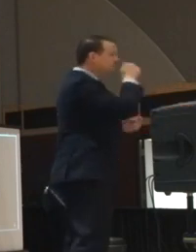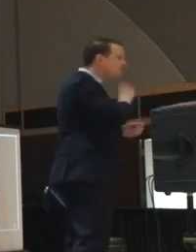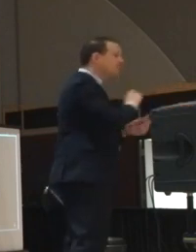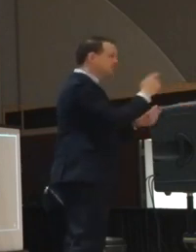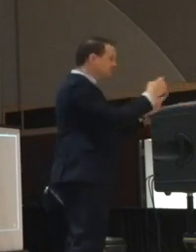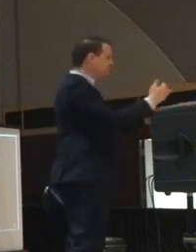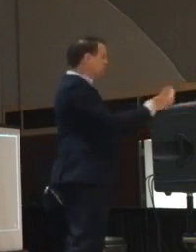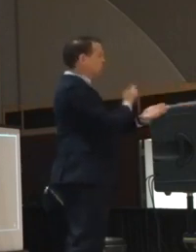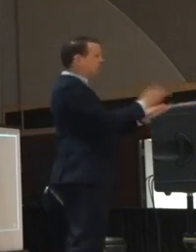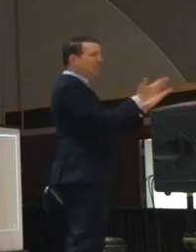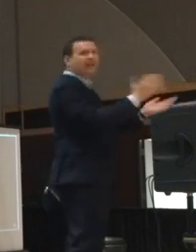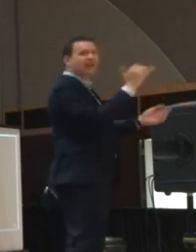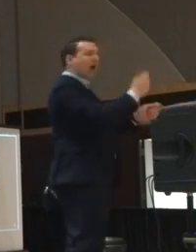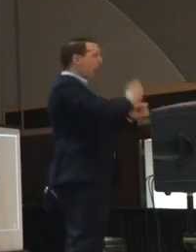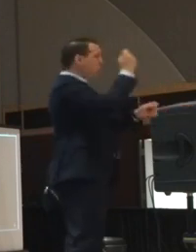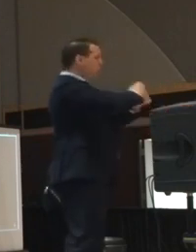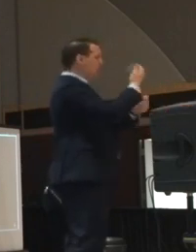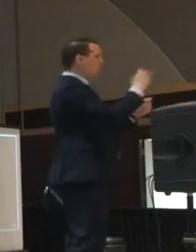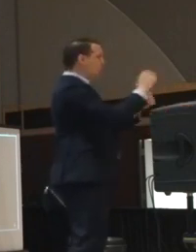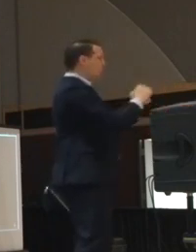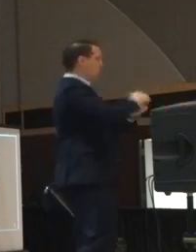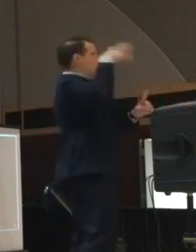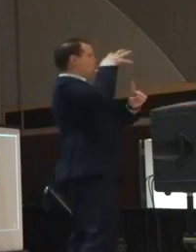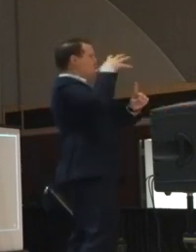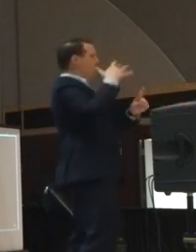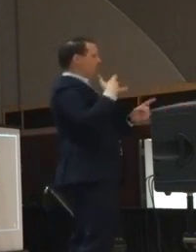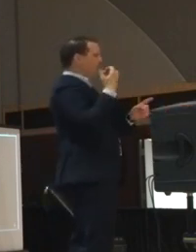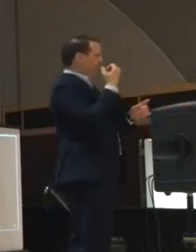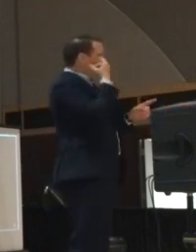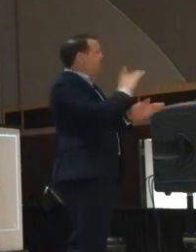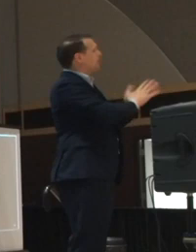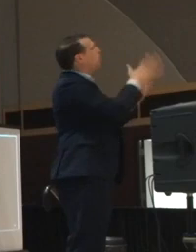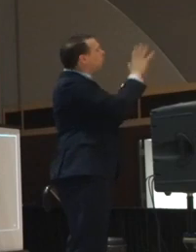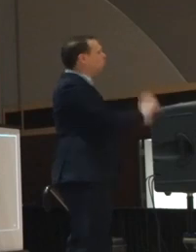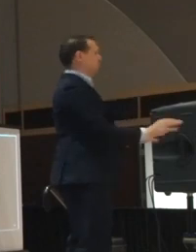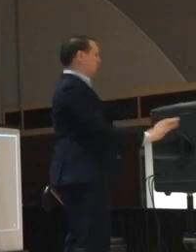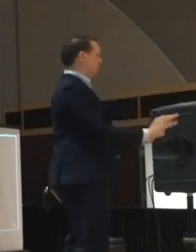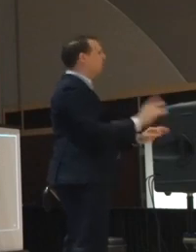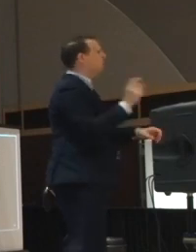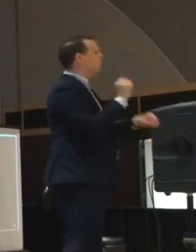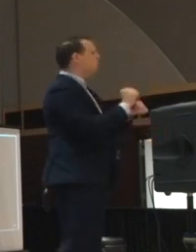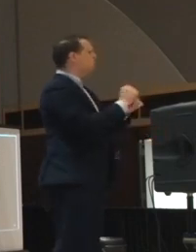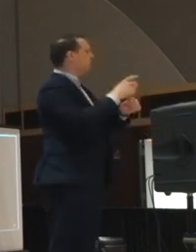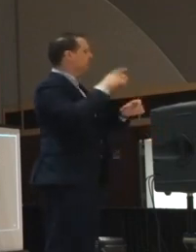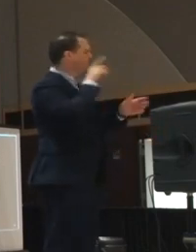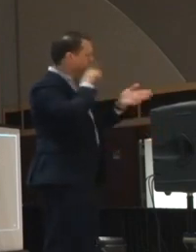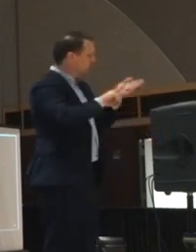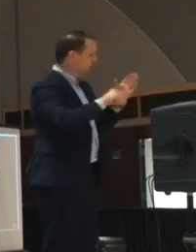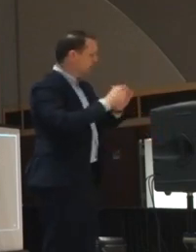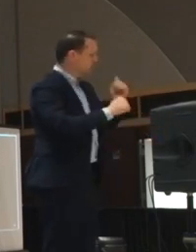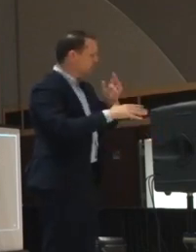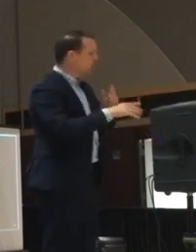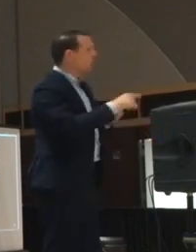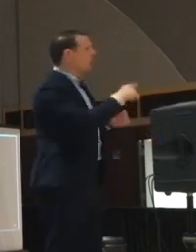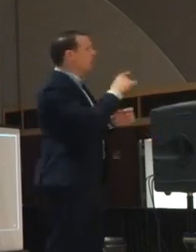going opening like that, this is the work of Lerner and Fendt in Germany, that doesn't train the horse to a tarp